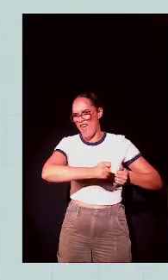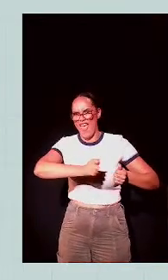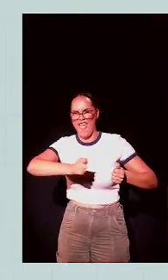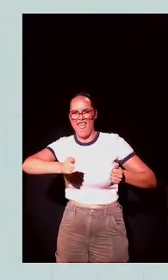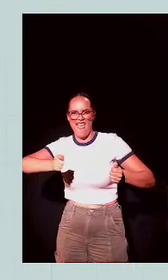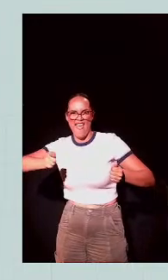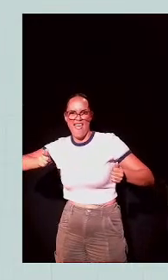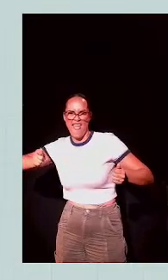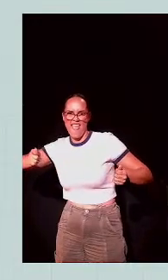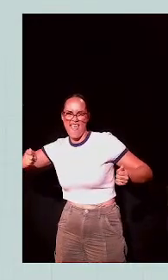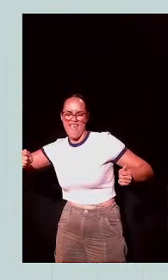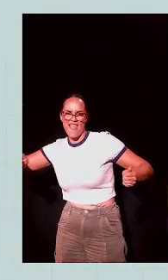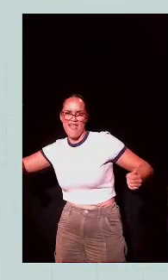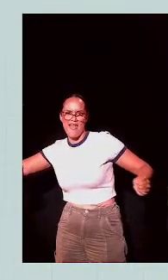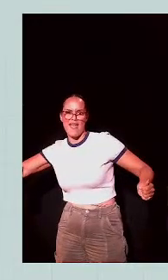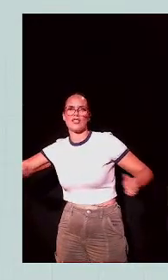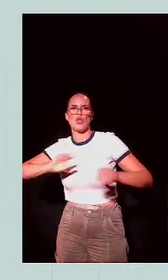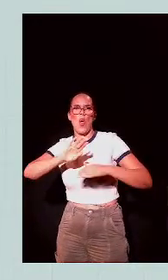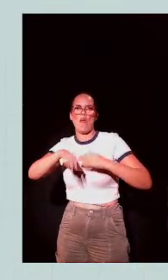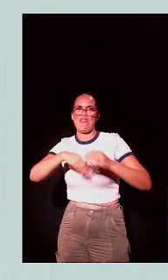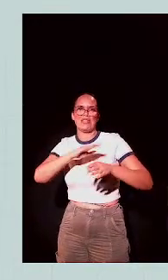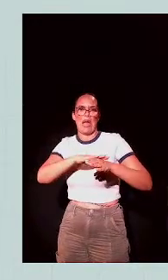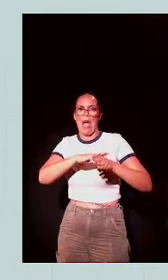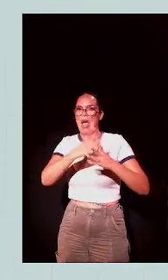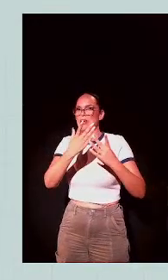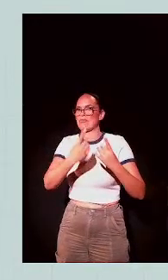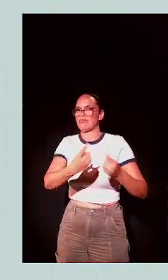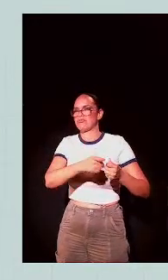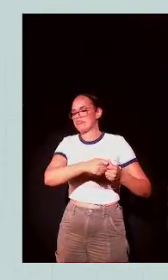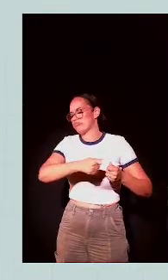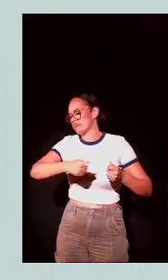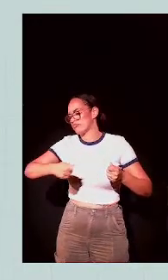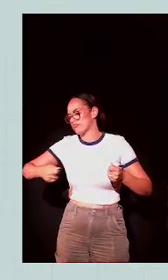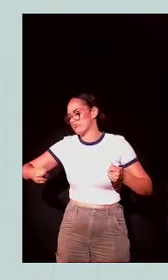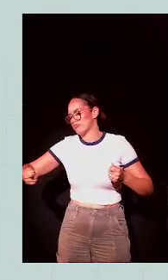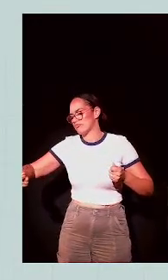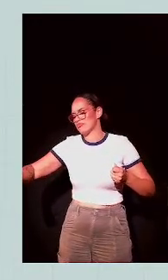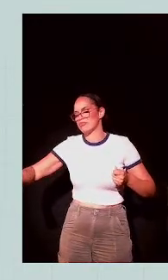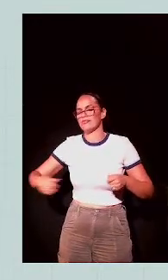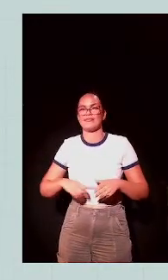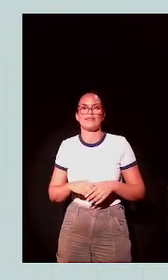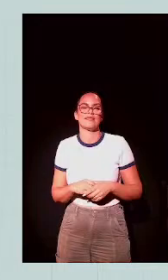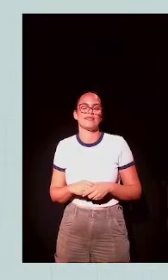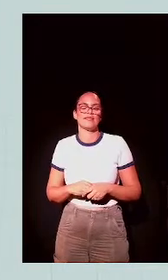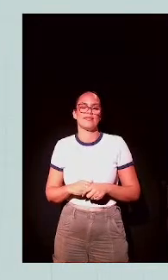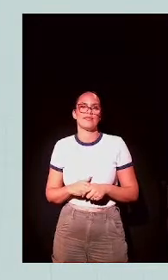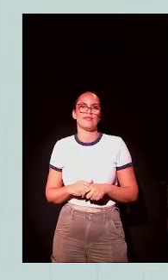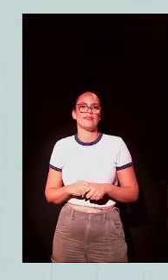can grasp and feel. And we've got ideas of